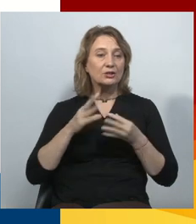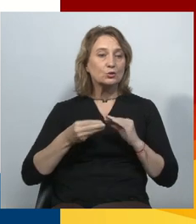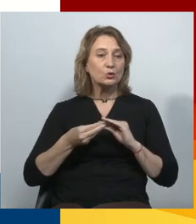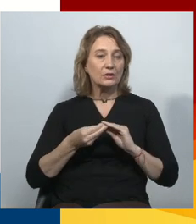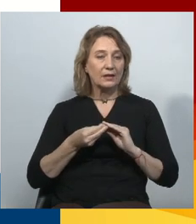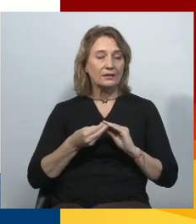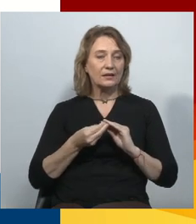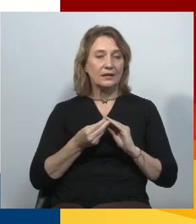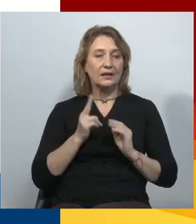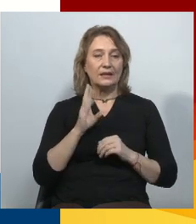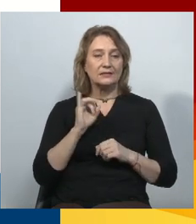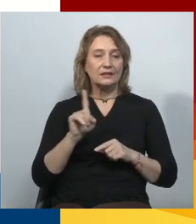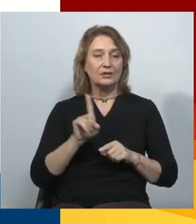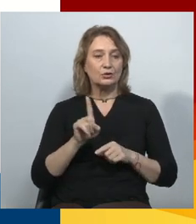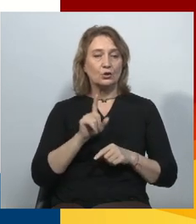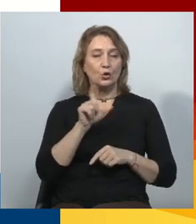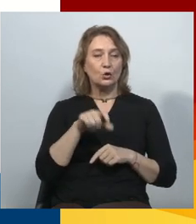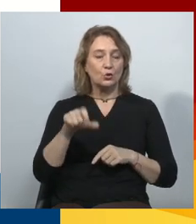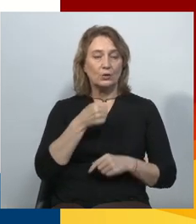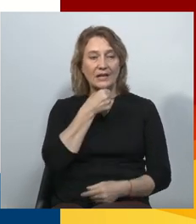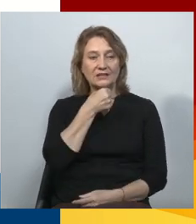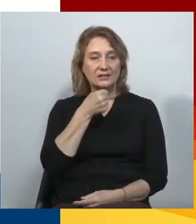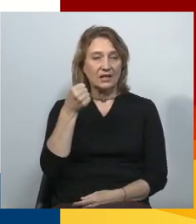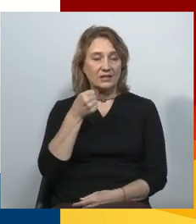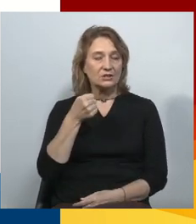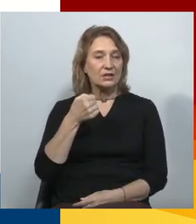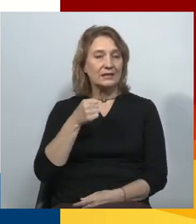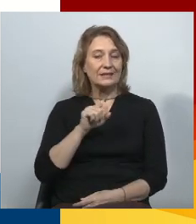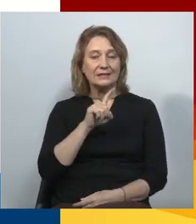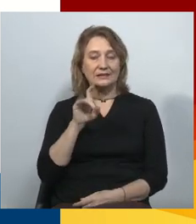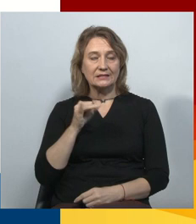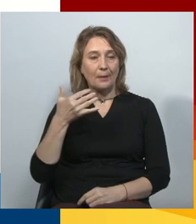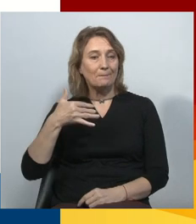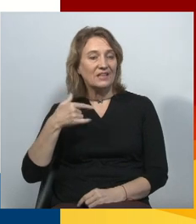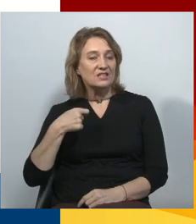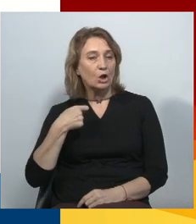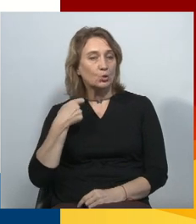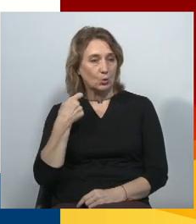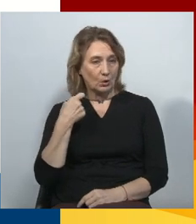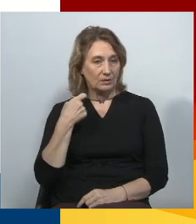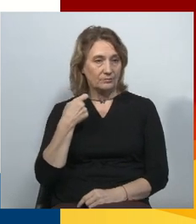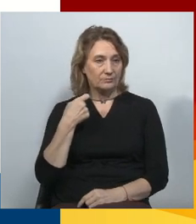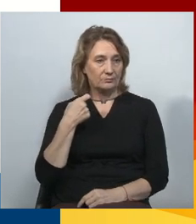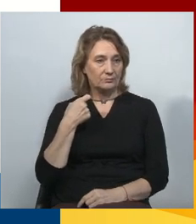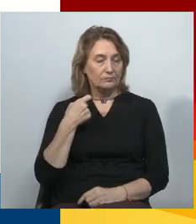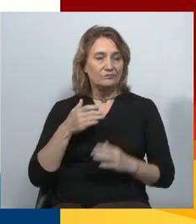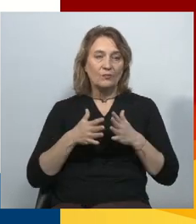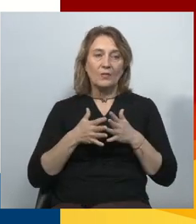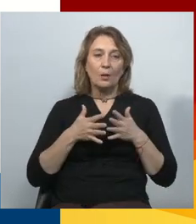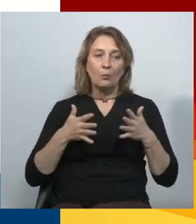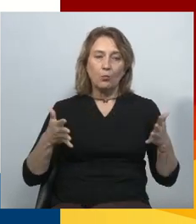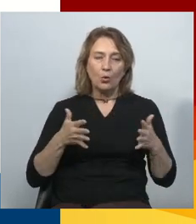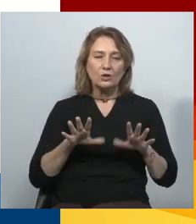One of the results is that people older than 50 years